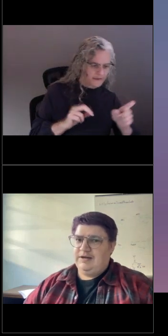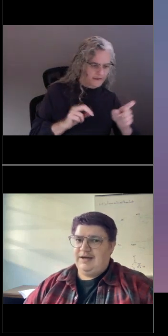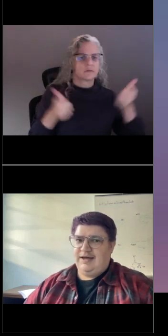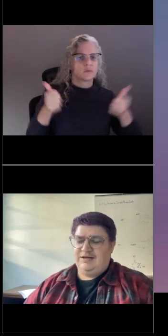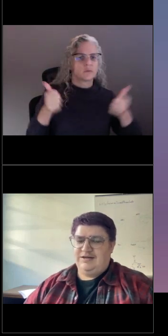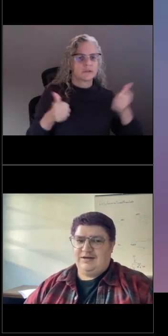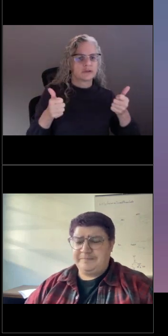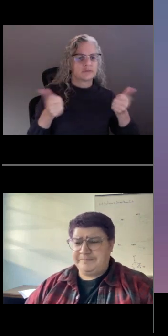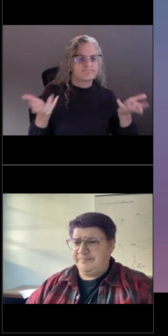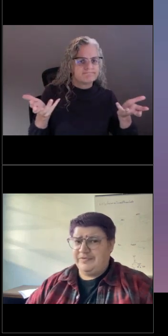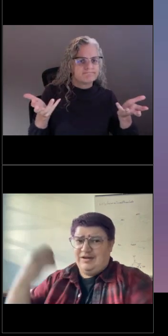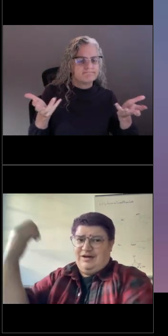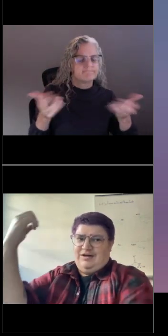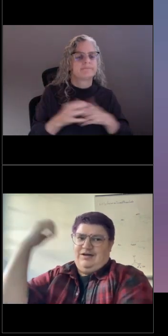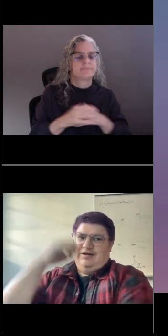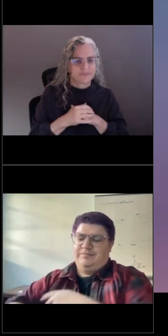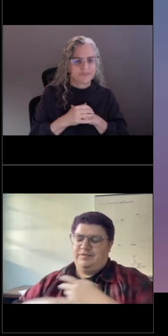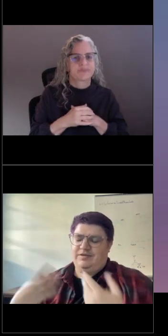And